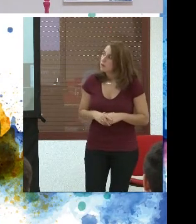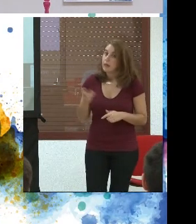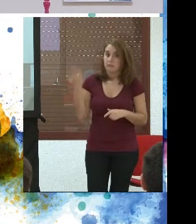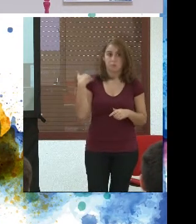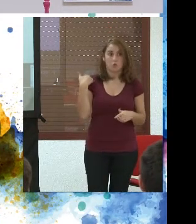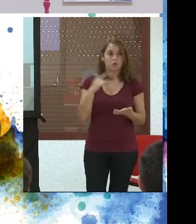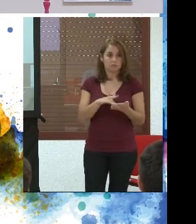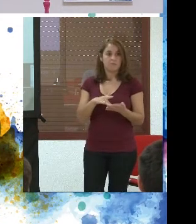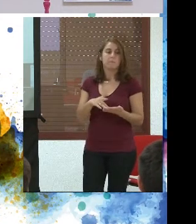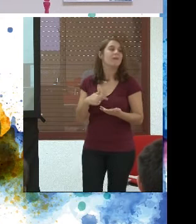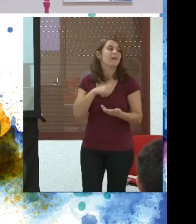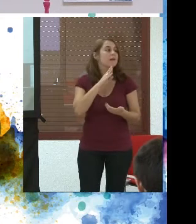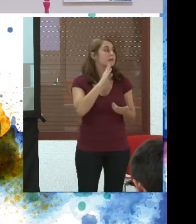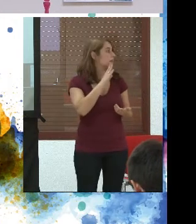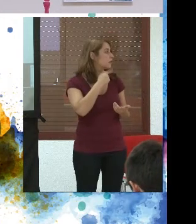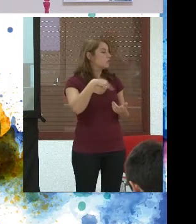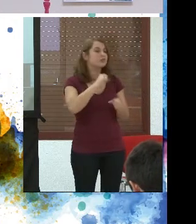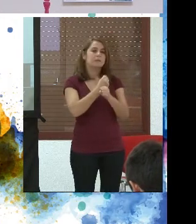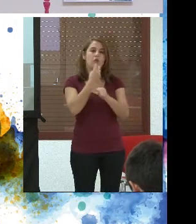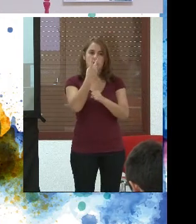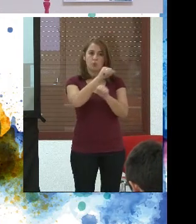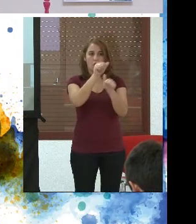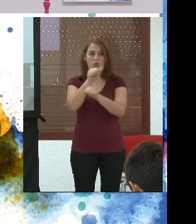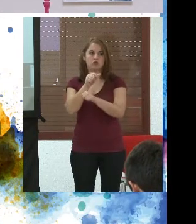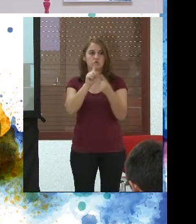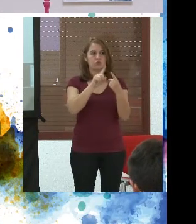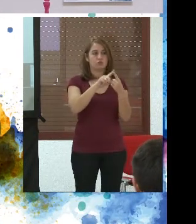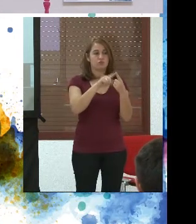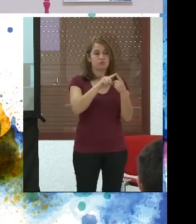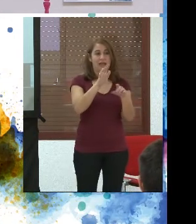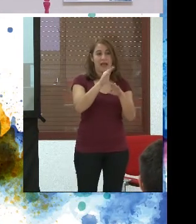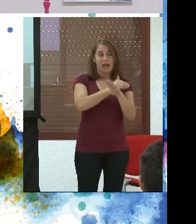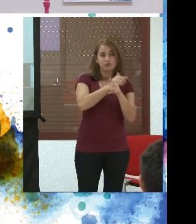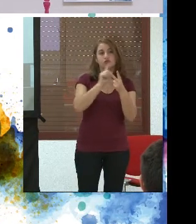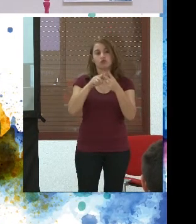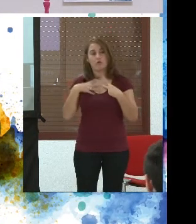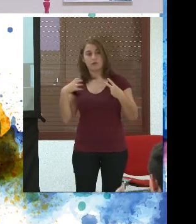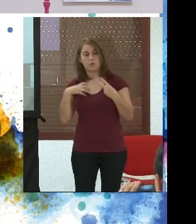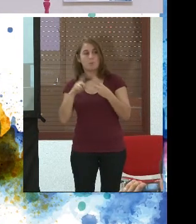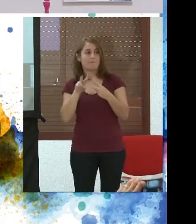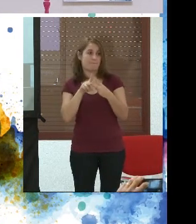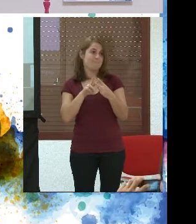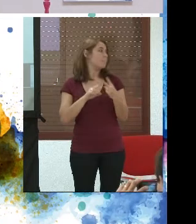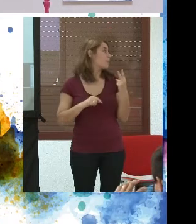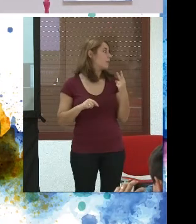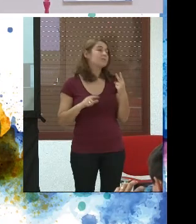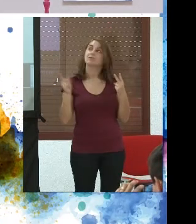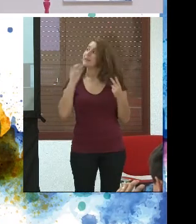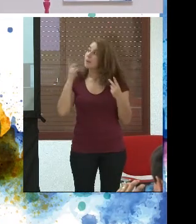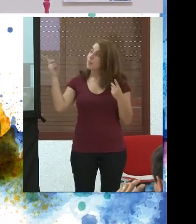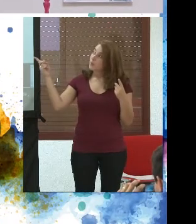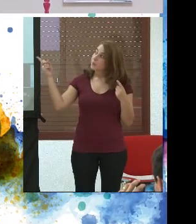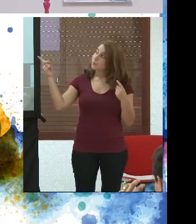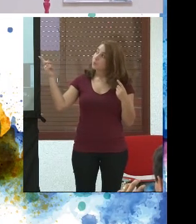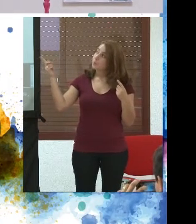case that we did recently. We work with two models, the Vino, the sheep, and cats. This is an example